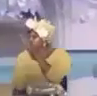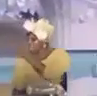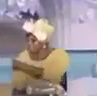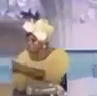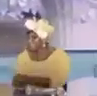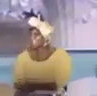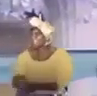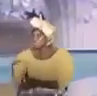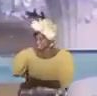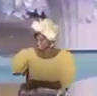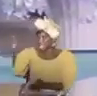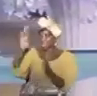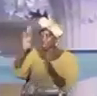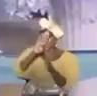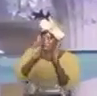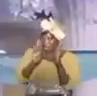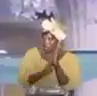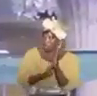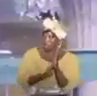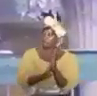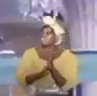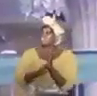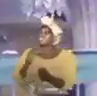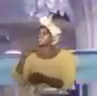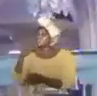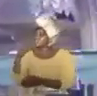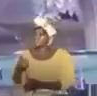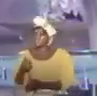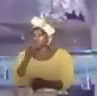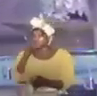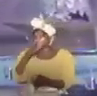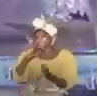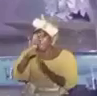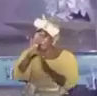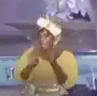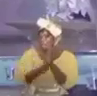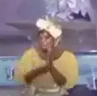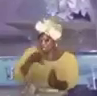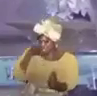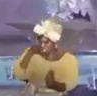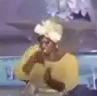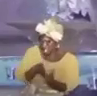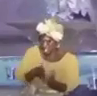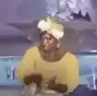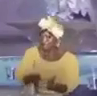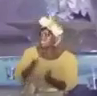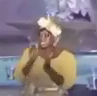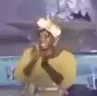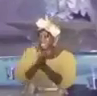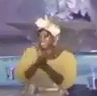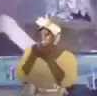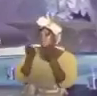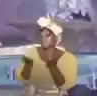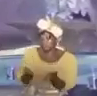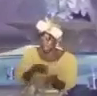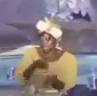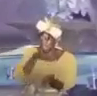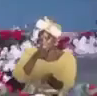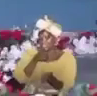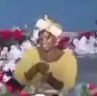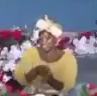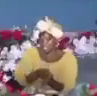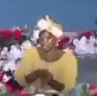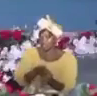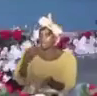Bible, whoever comes to collect my Bible, I tell them there is a $100 bill inside. That's your reward for obedience. If